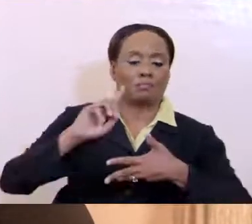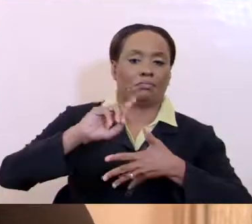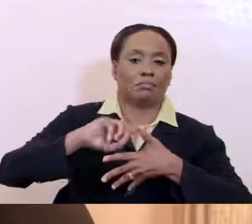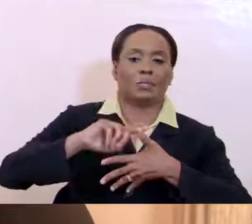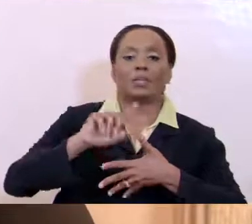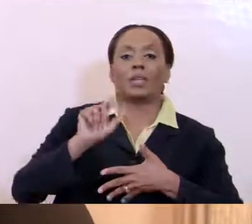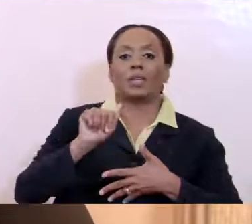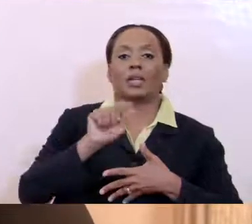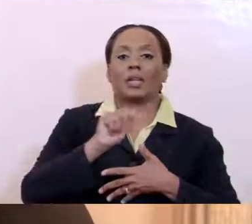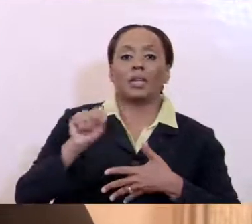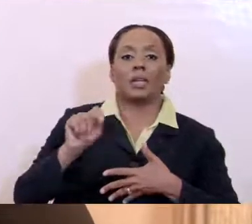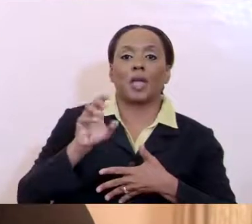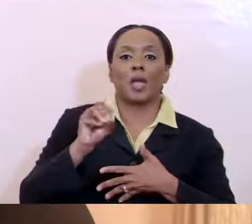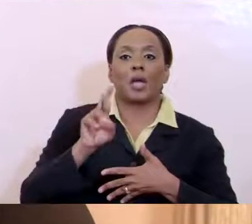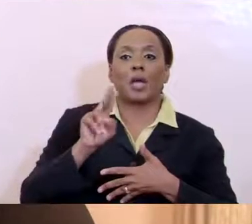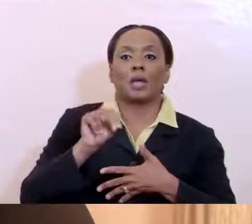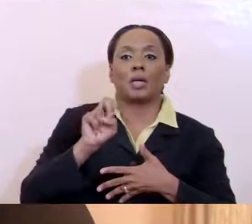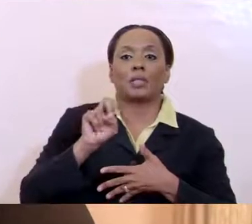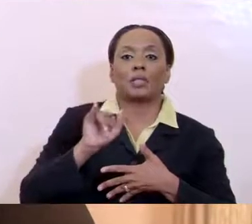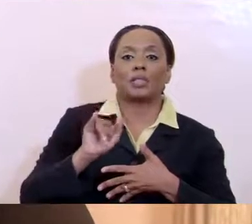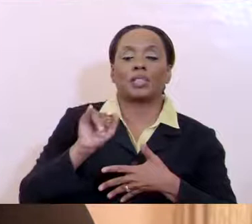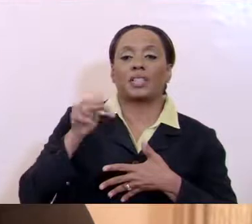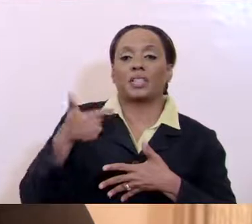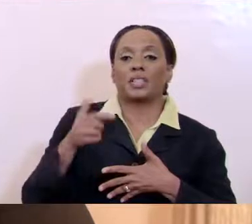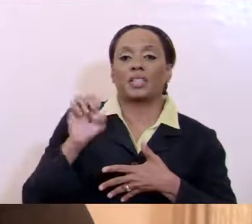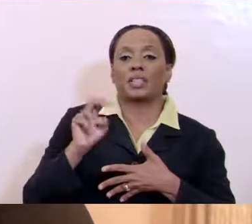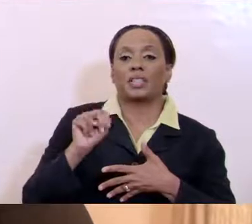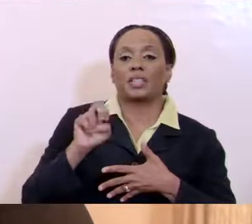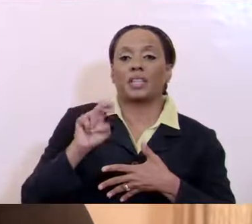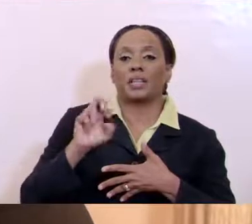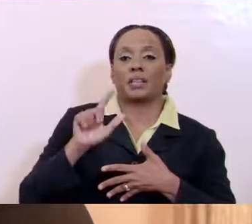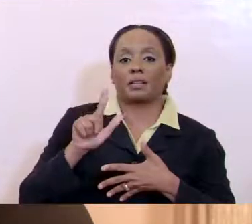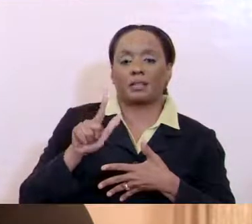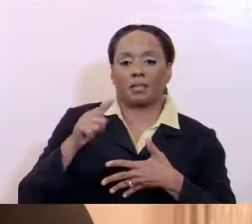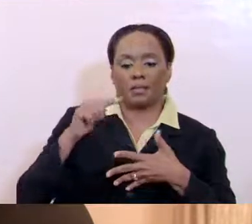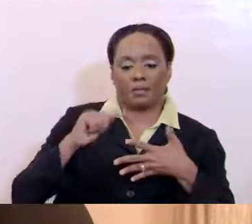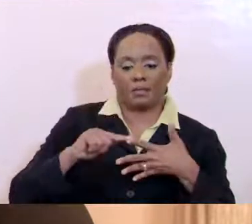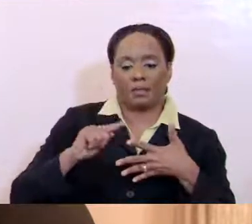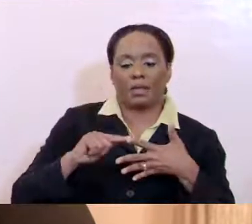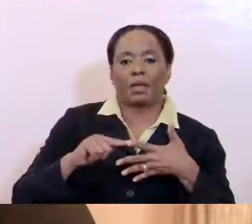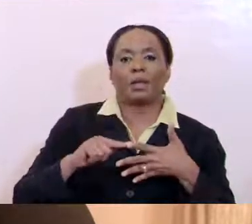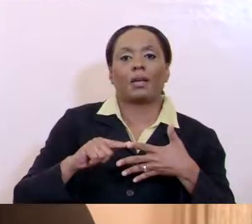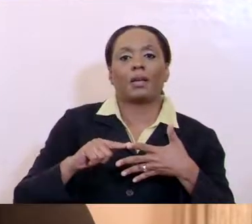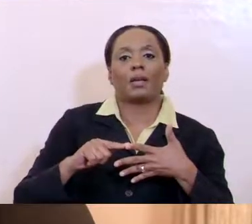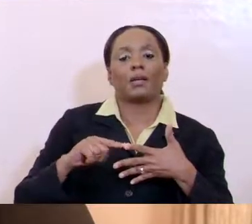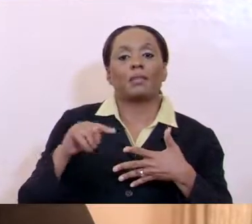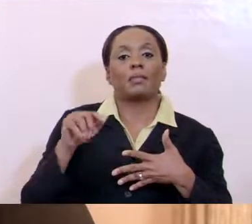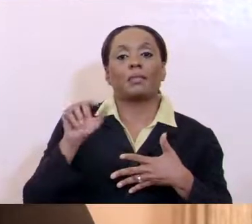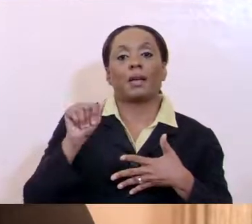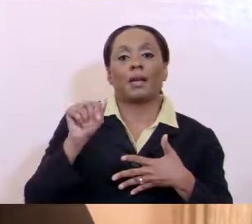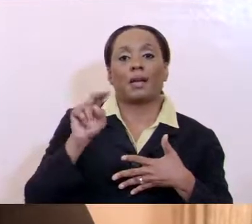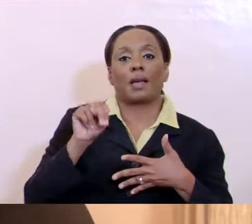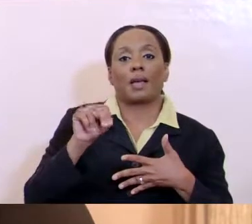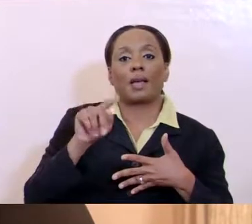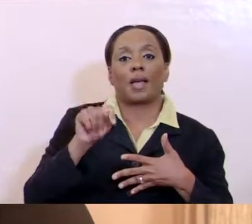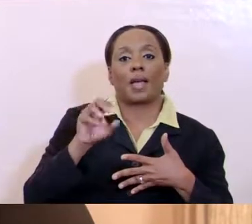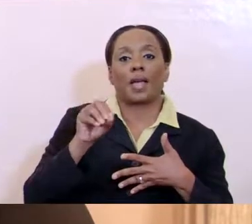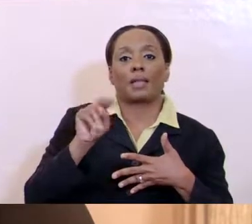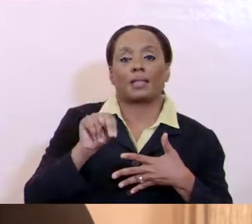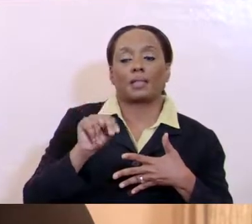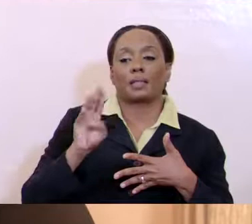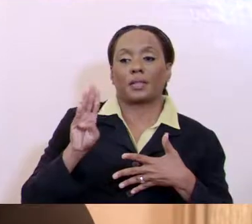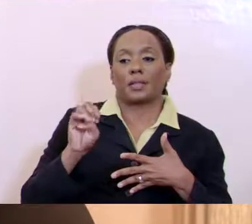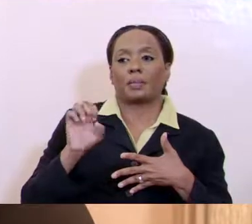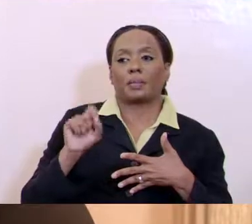Dale Marshall, and Dr. Anton Best of the Ministry of Health and Wellness. The Attorney General is going to take